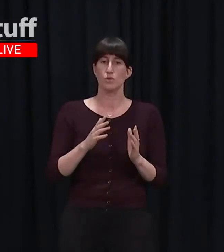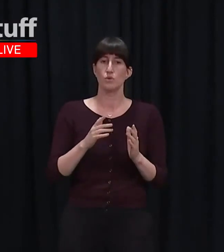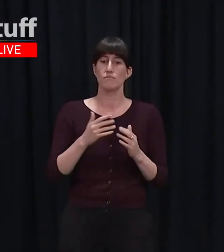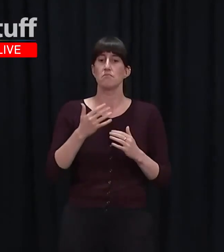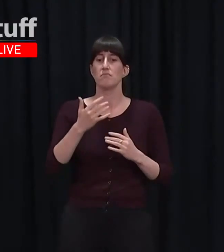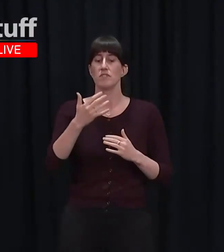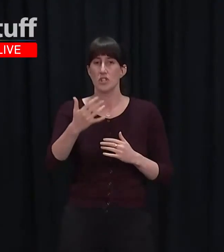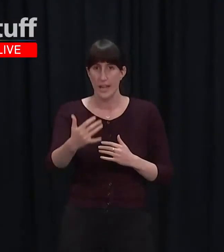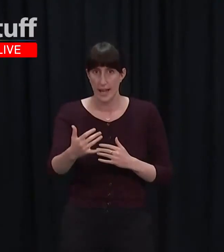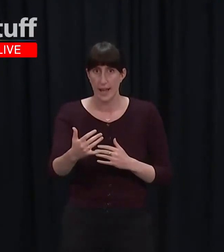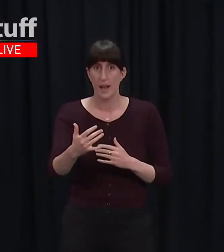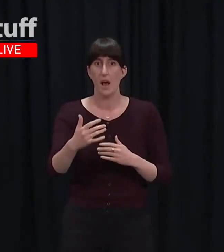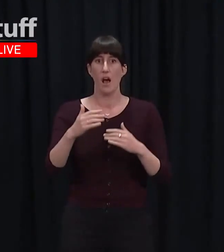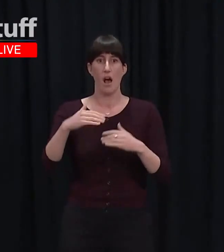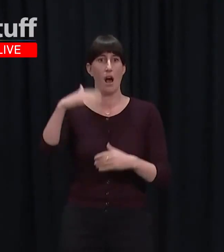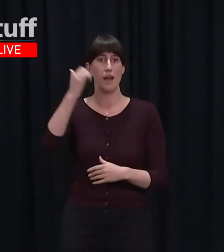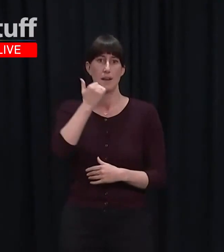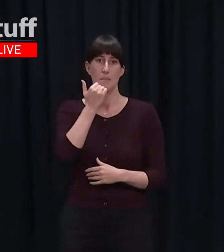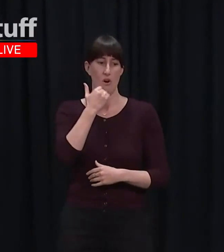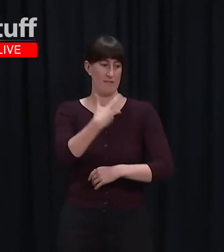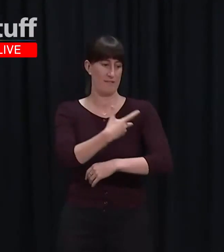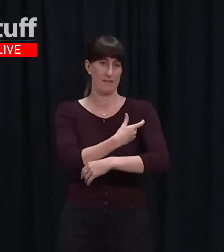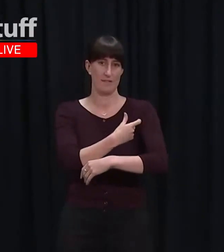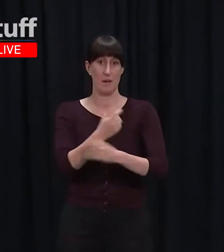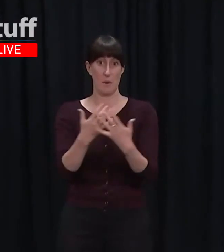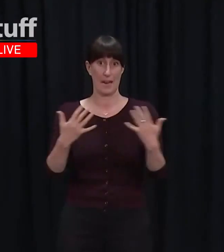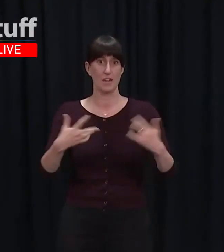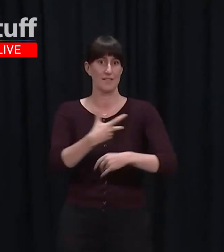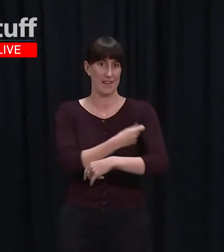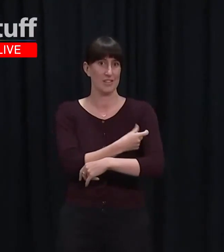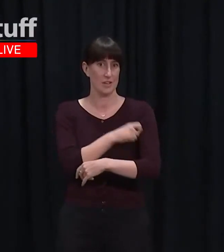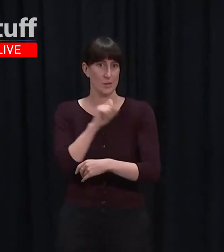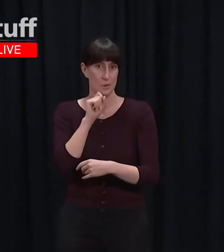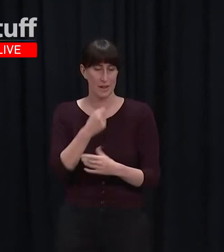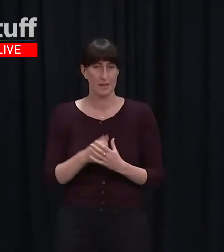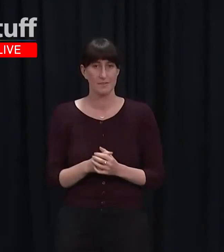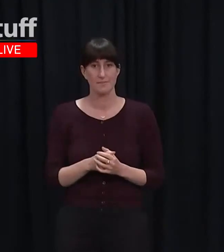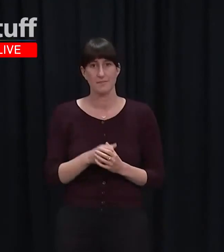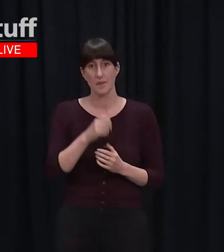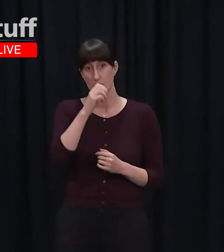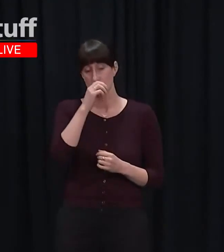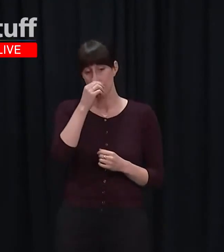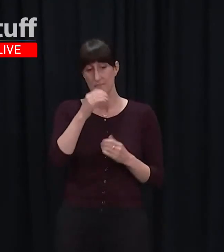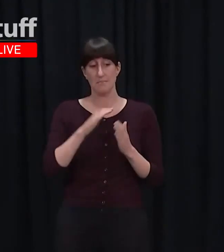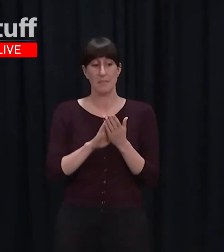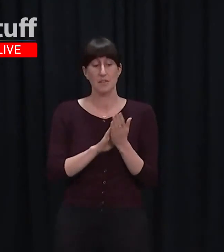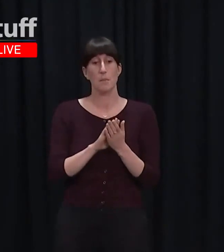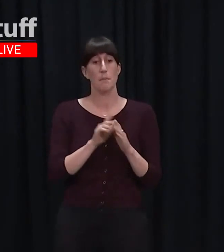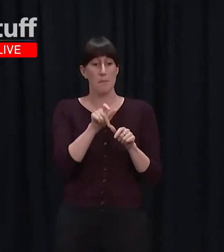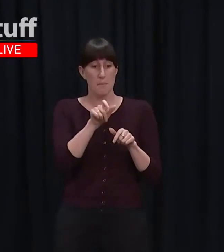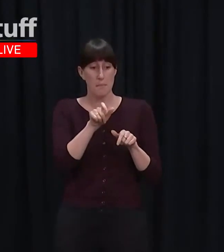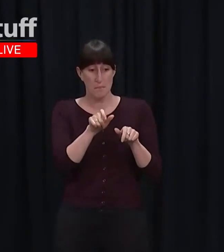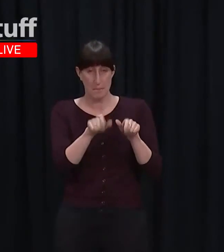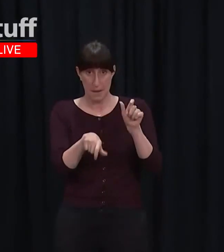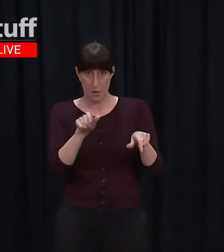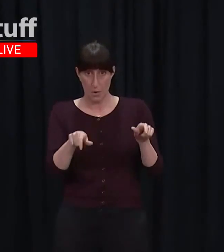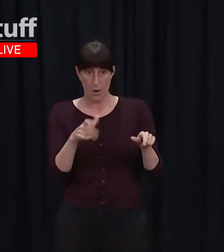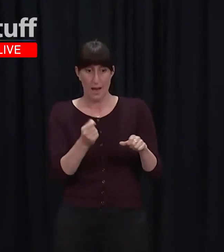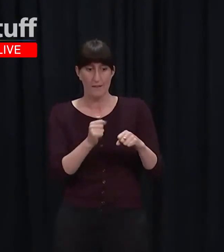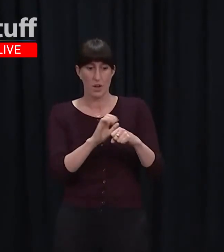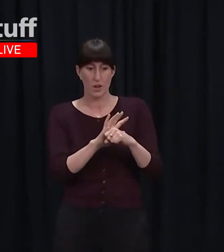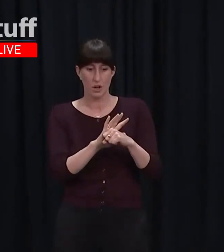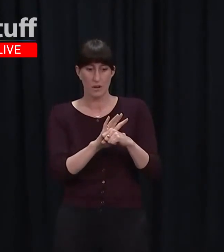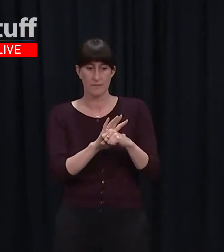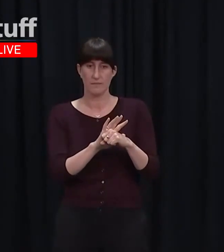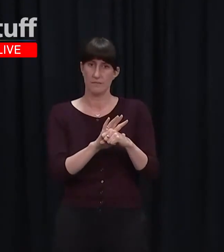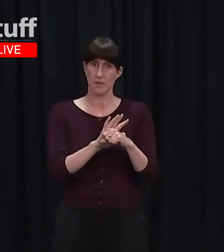in a highly vaccinated population, where the vast majority of our cases, that is those who have been vaccinated, and most